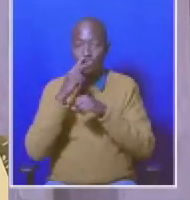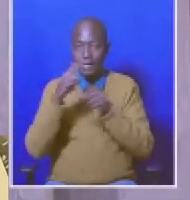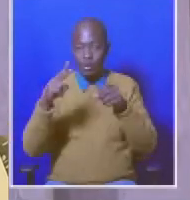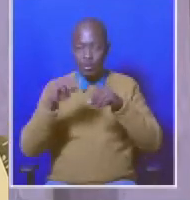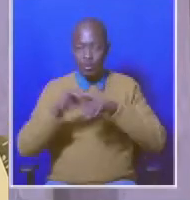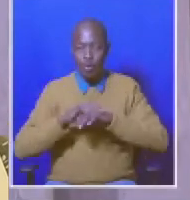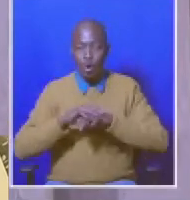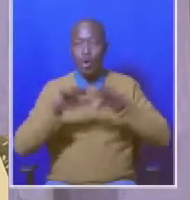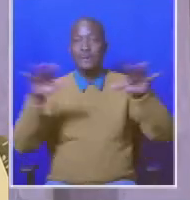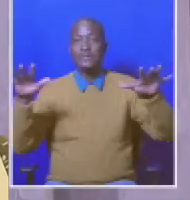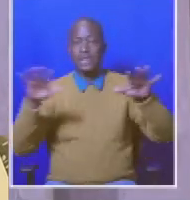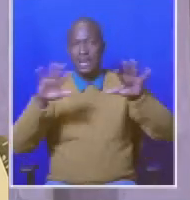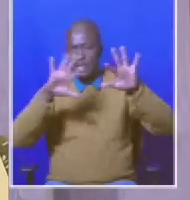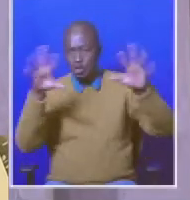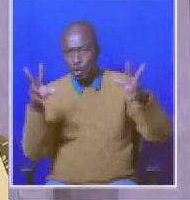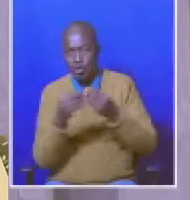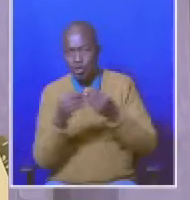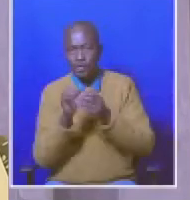all of them.